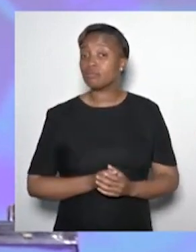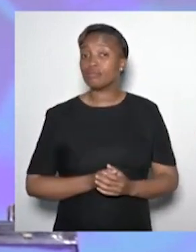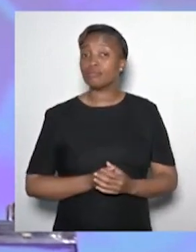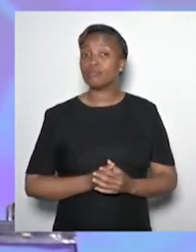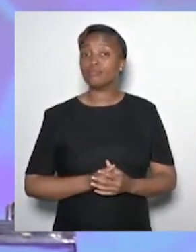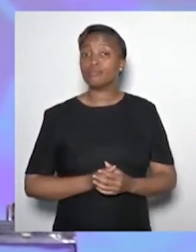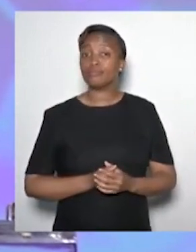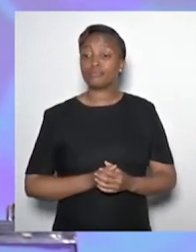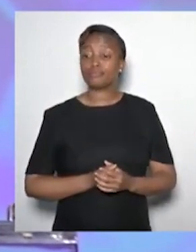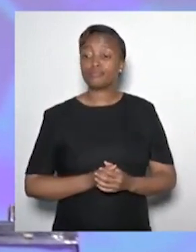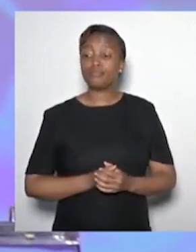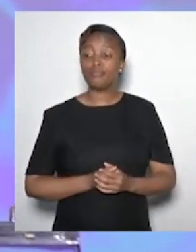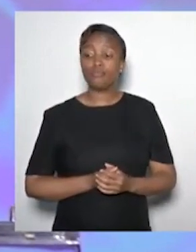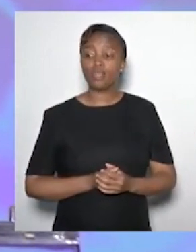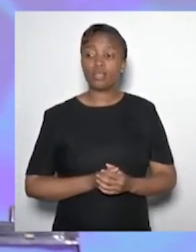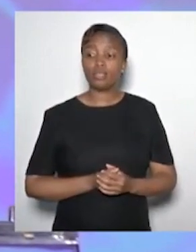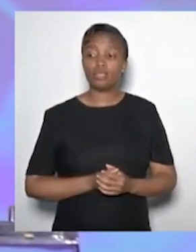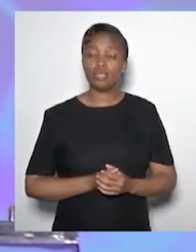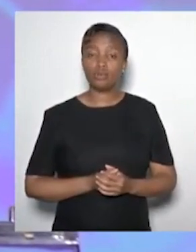How is it possible